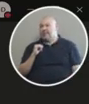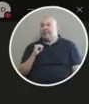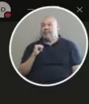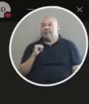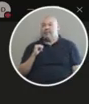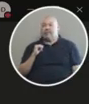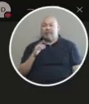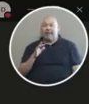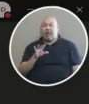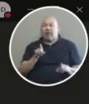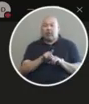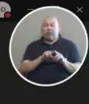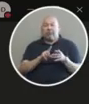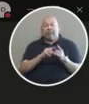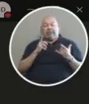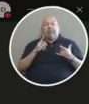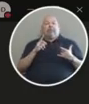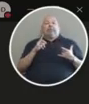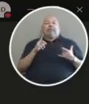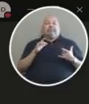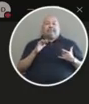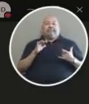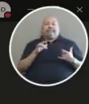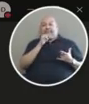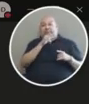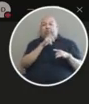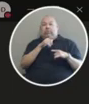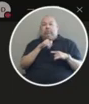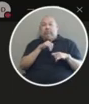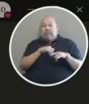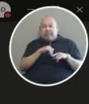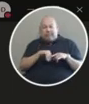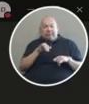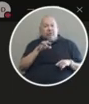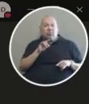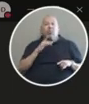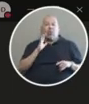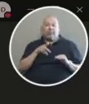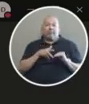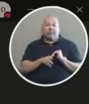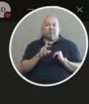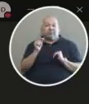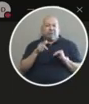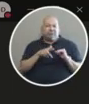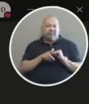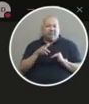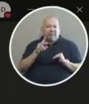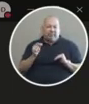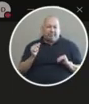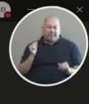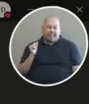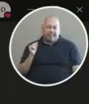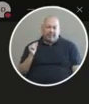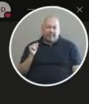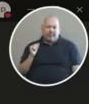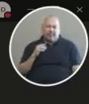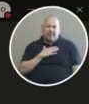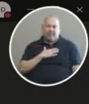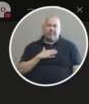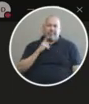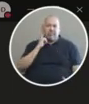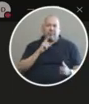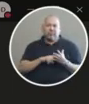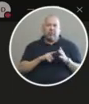I will also remind the public, if you please do not use profane language or we will immediately disconnect you from the line. Please,